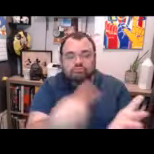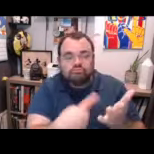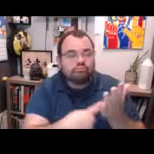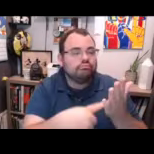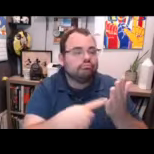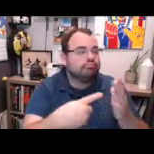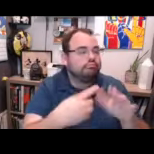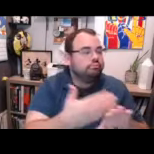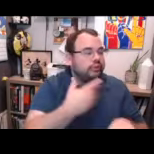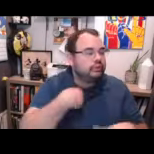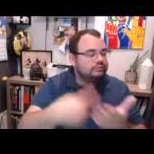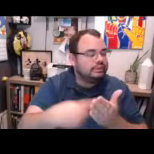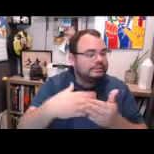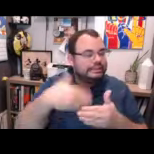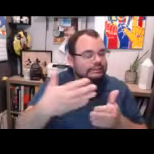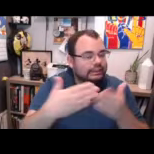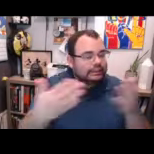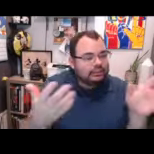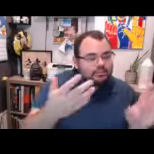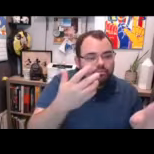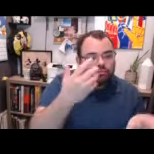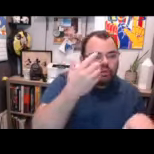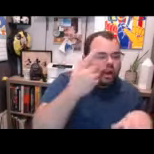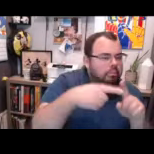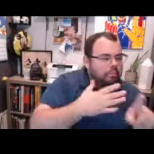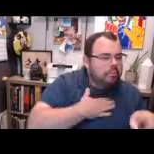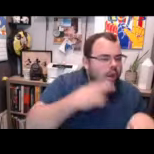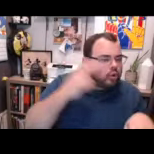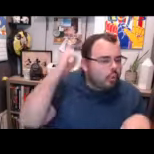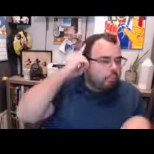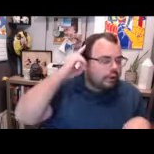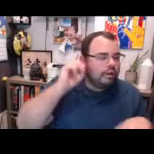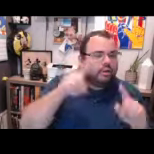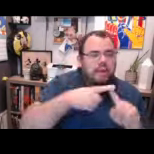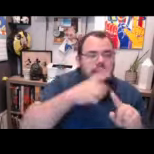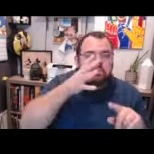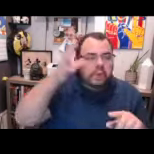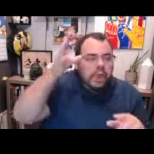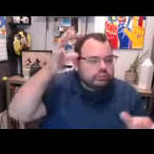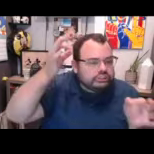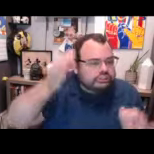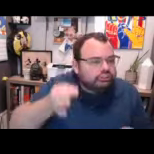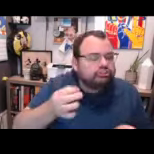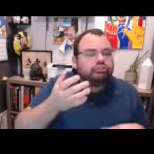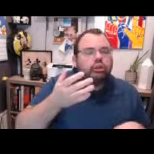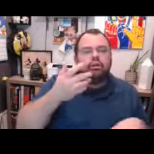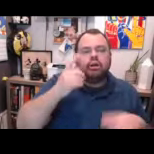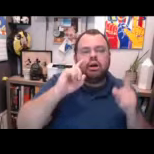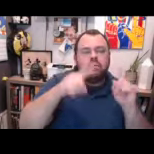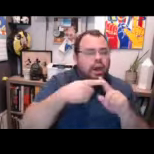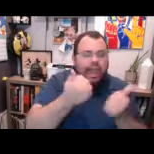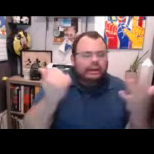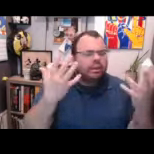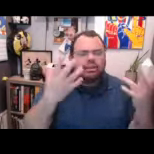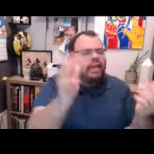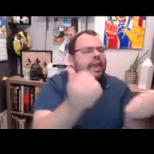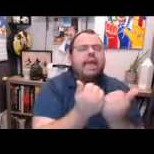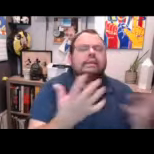before I go to other topics. Is there anything that any questions about my cochlear implant, about my